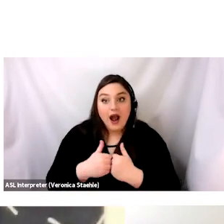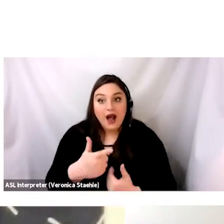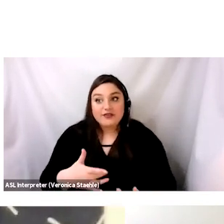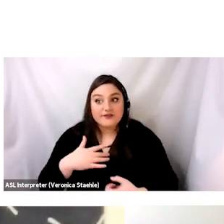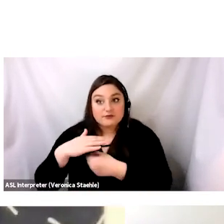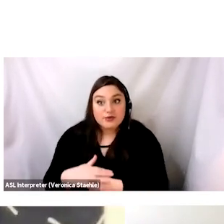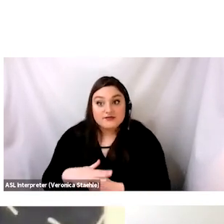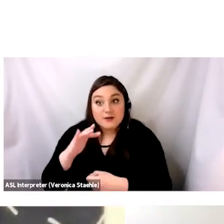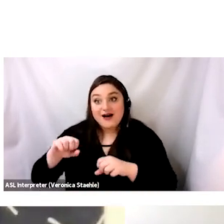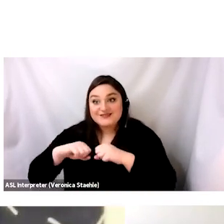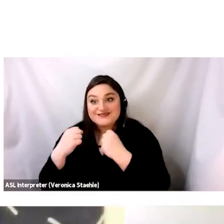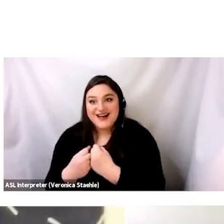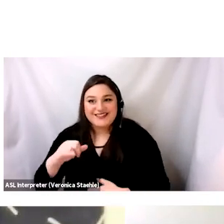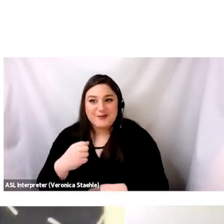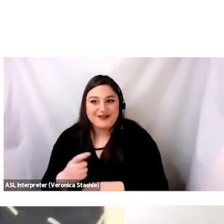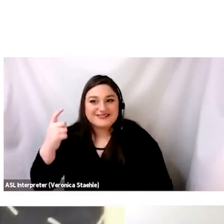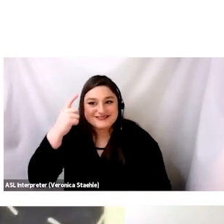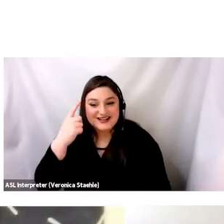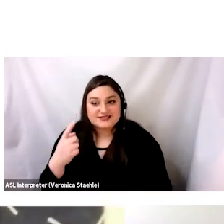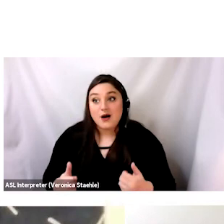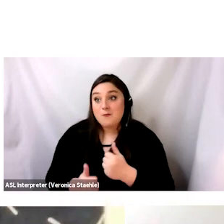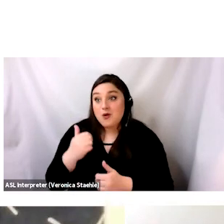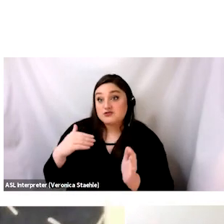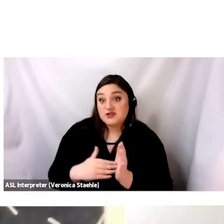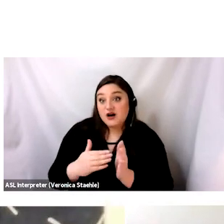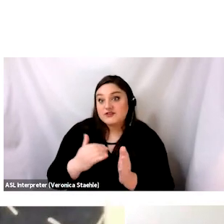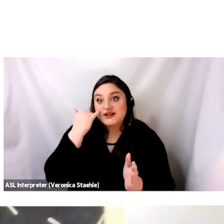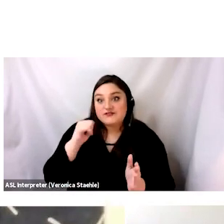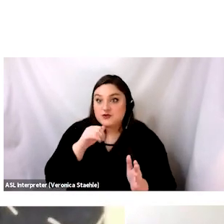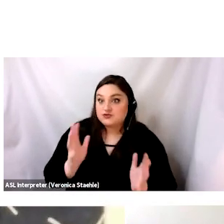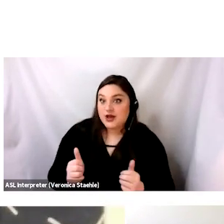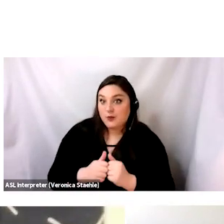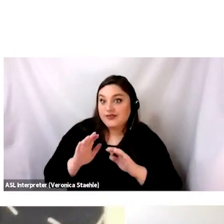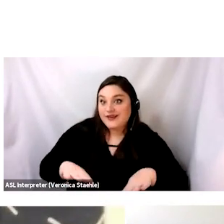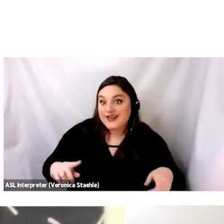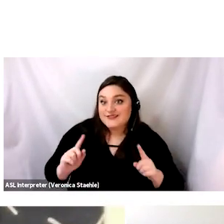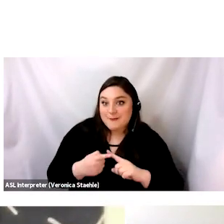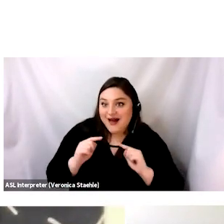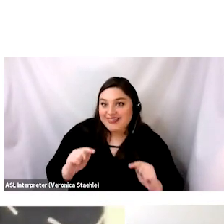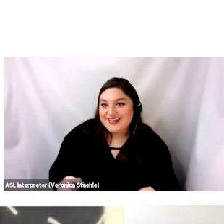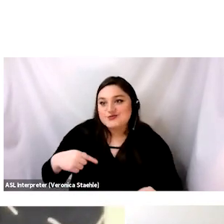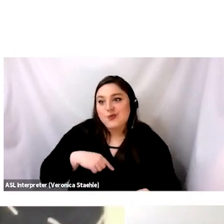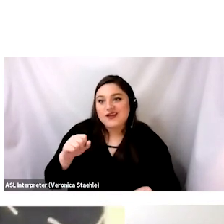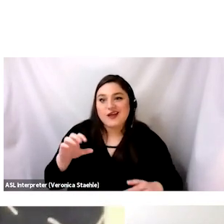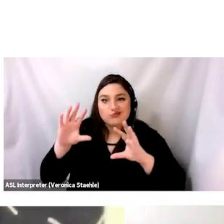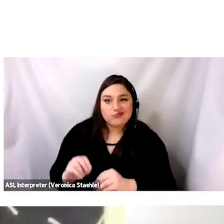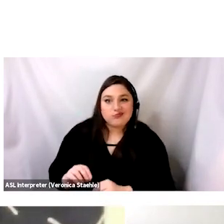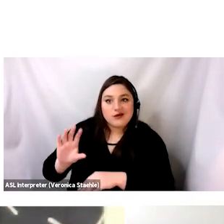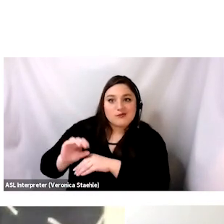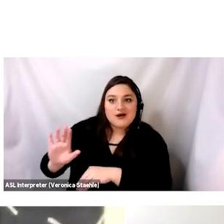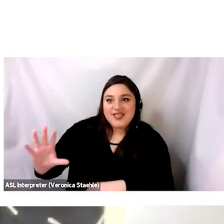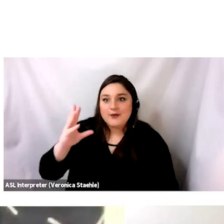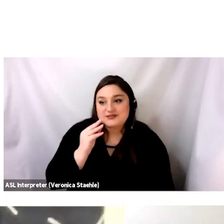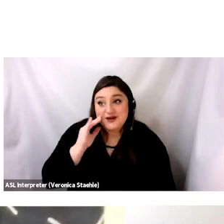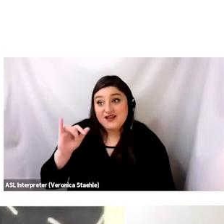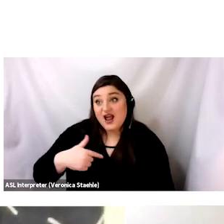by society makes sense. And so a lot of times by not talking to kids about these things, we can gaslight their experiences. Like, I remember